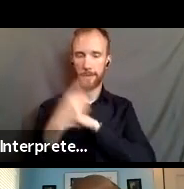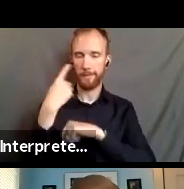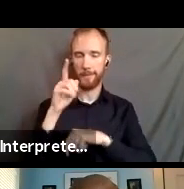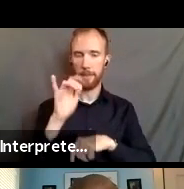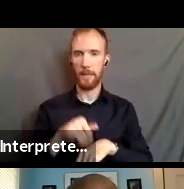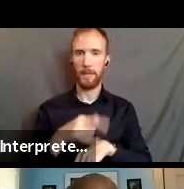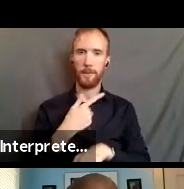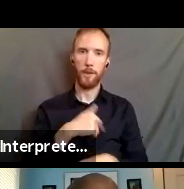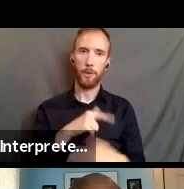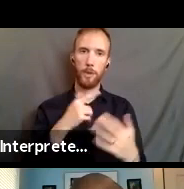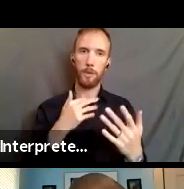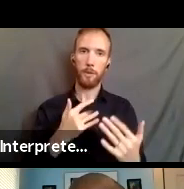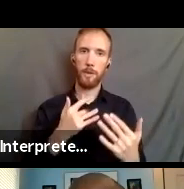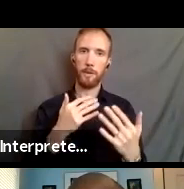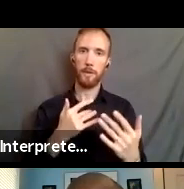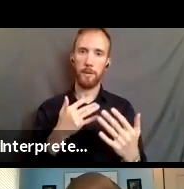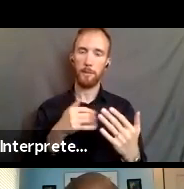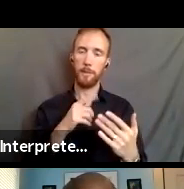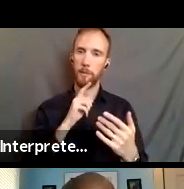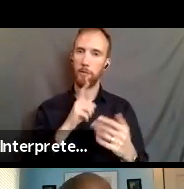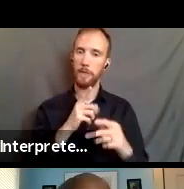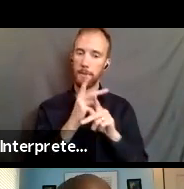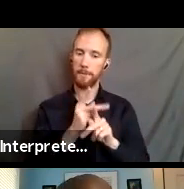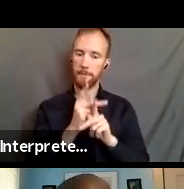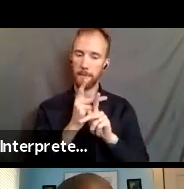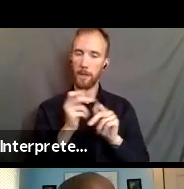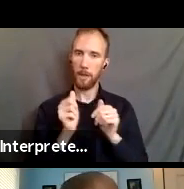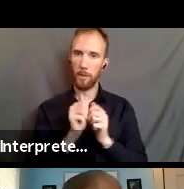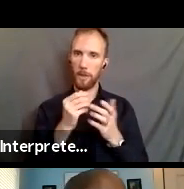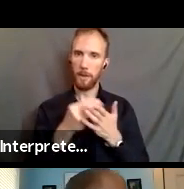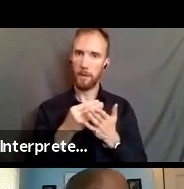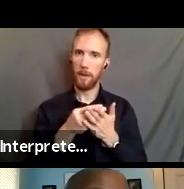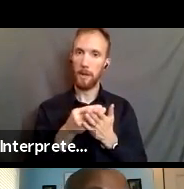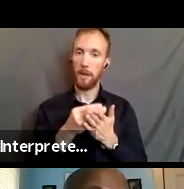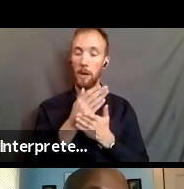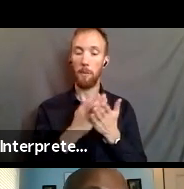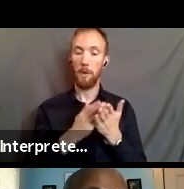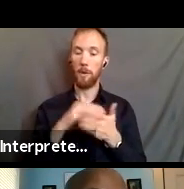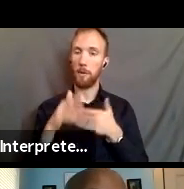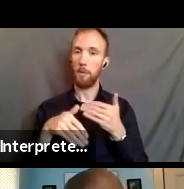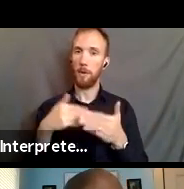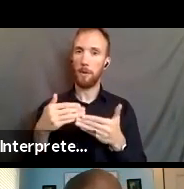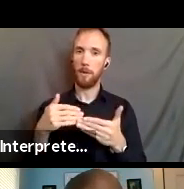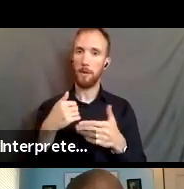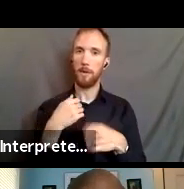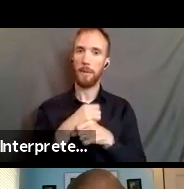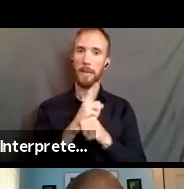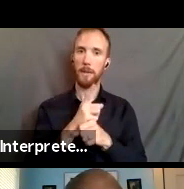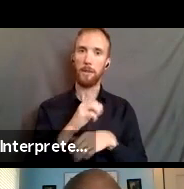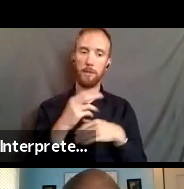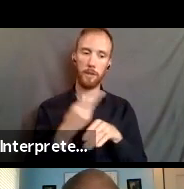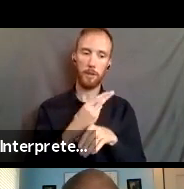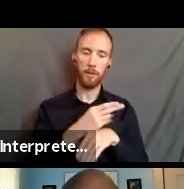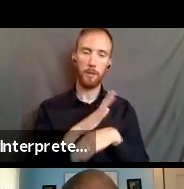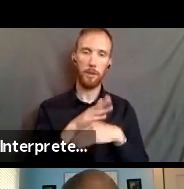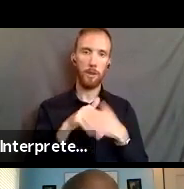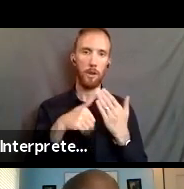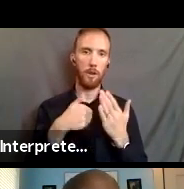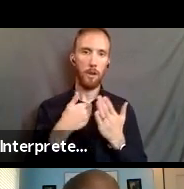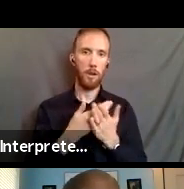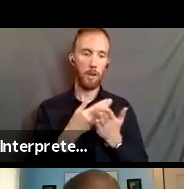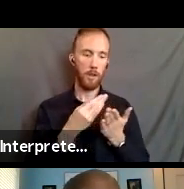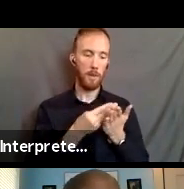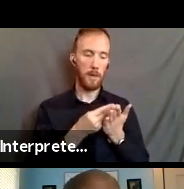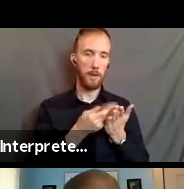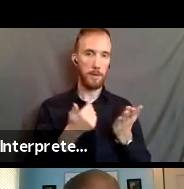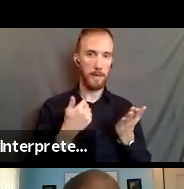cautious with our money we have part of the process that we went through is to make sure that we use all the outstanding money that we have on hand right